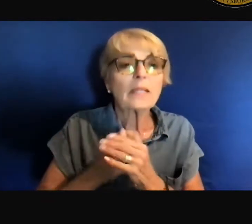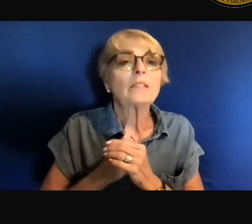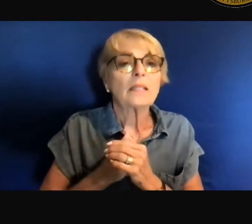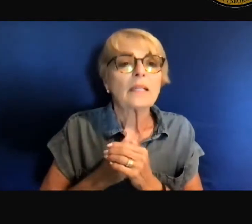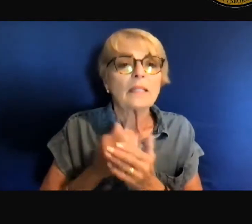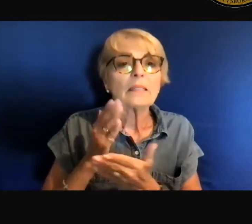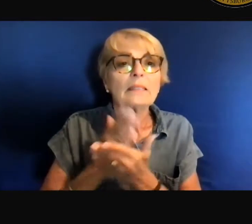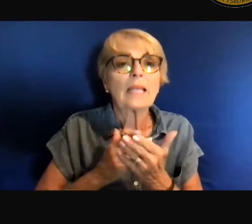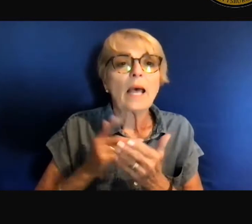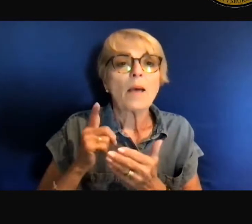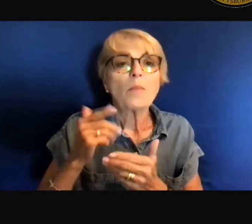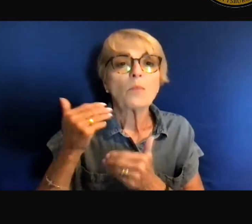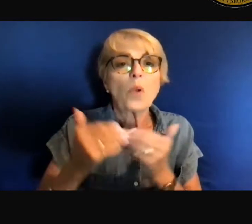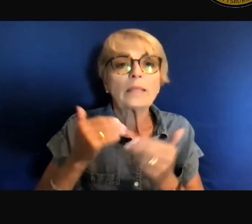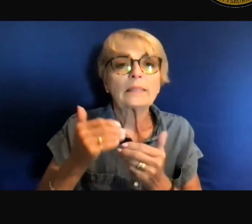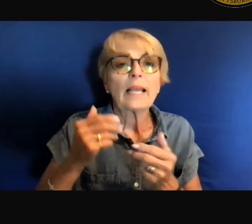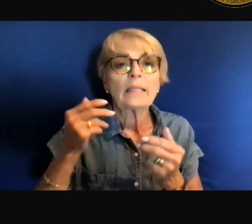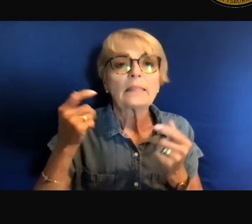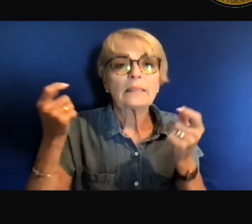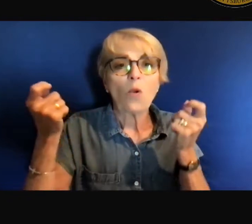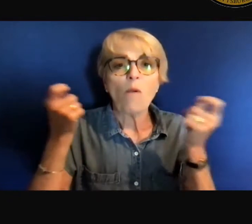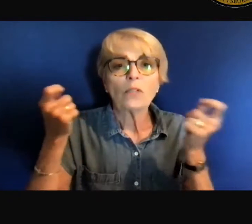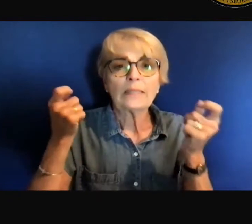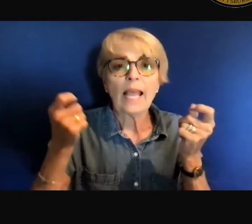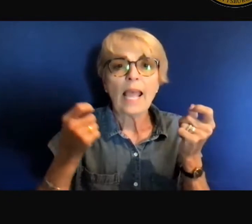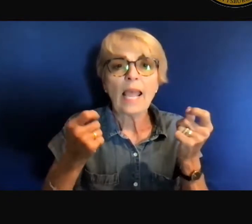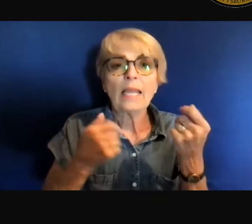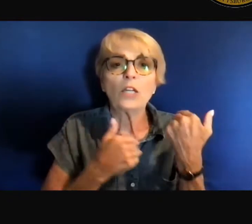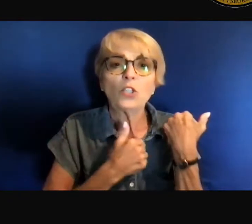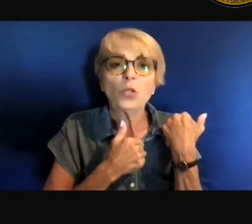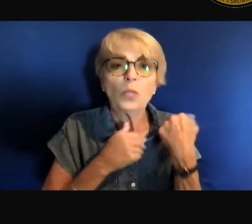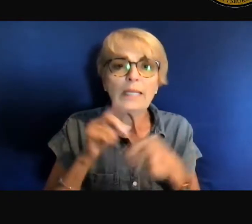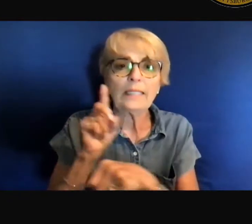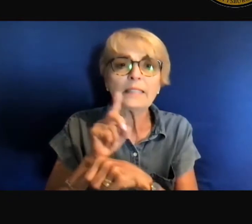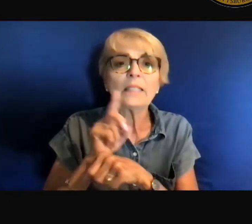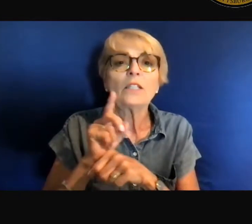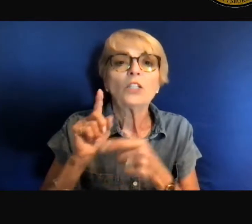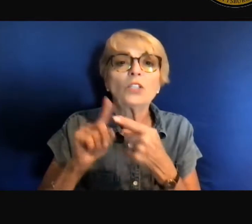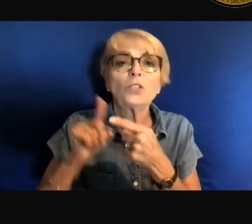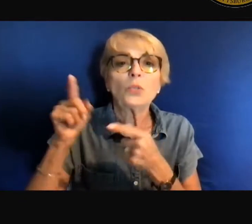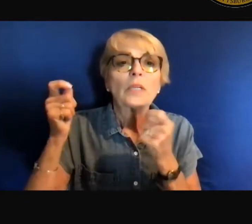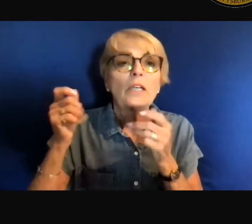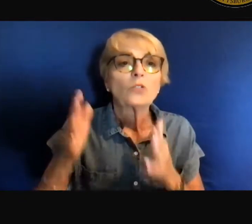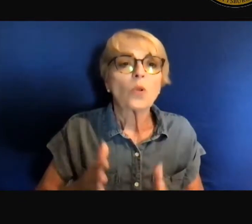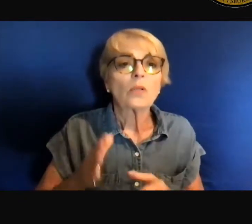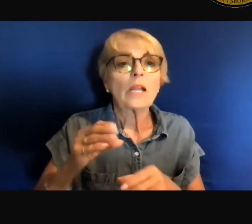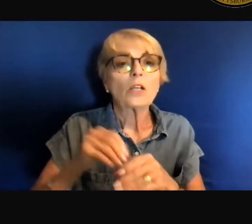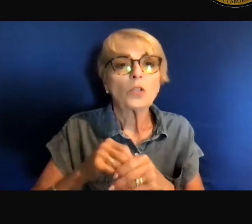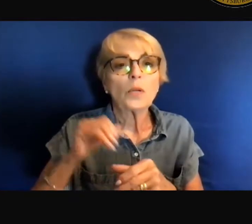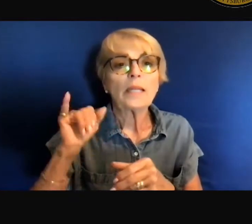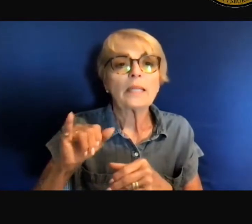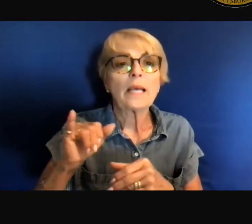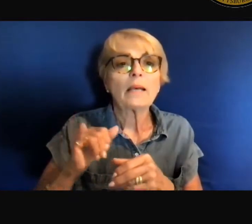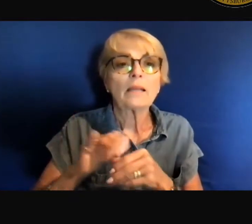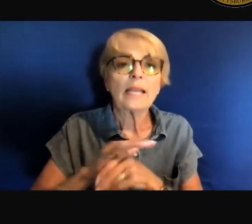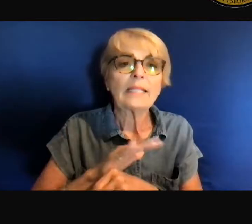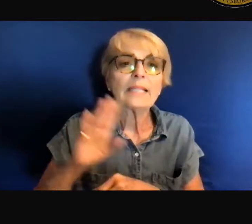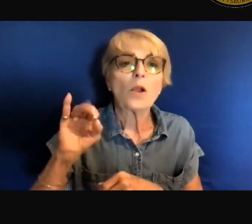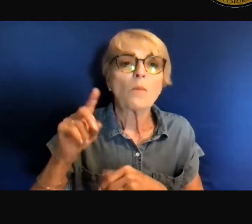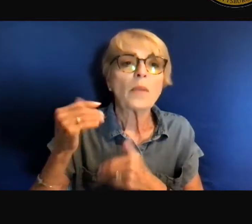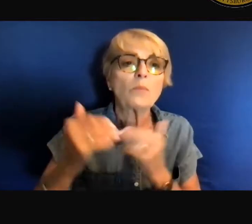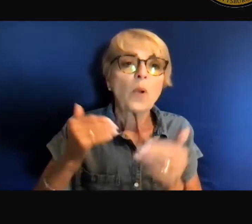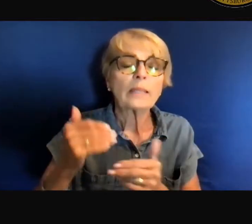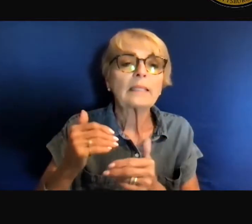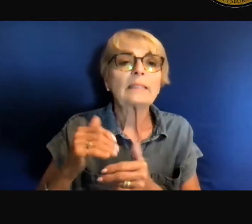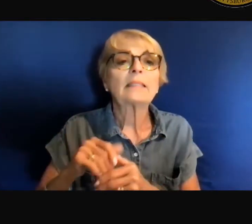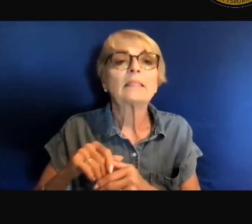oversight duties be returned to the controller's office, including monitoring the entire bid process, ensure adherence to established procedures and